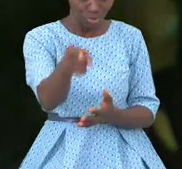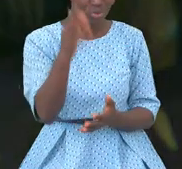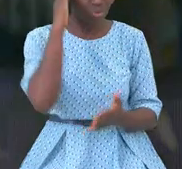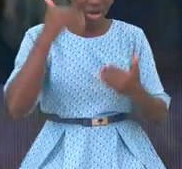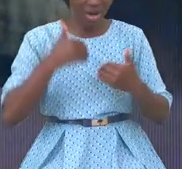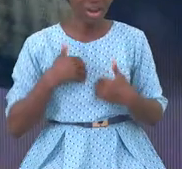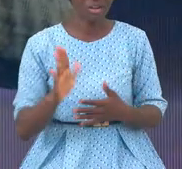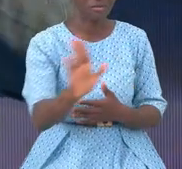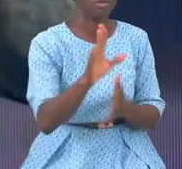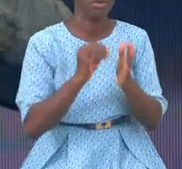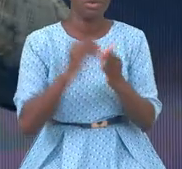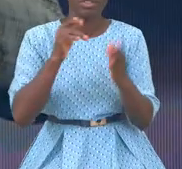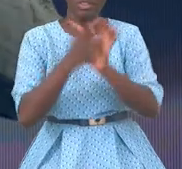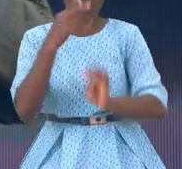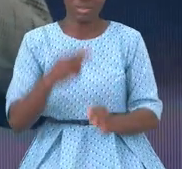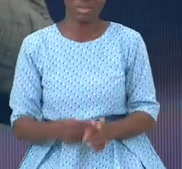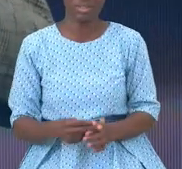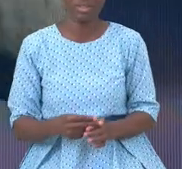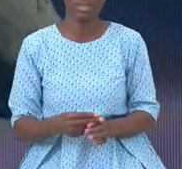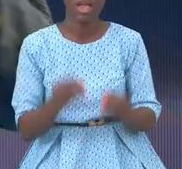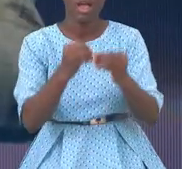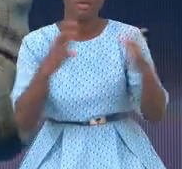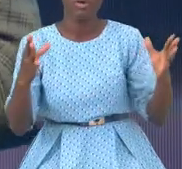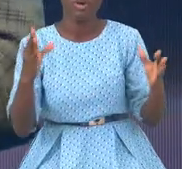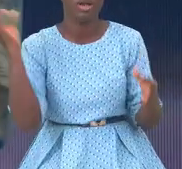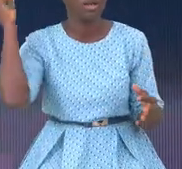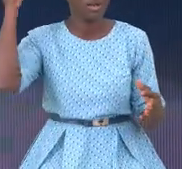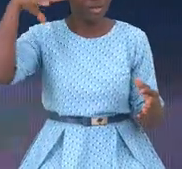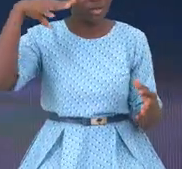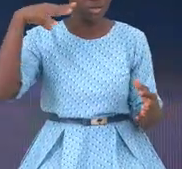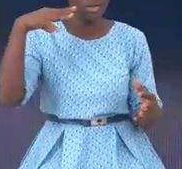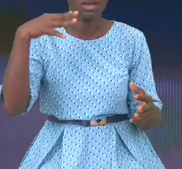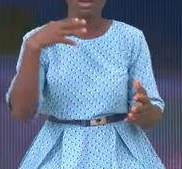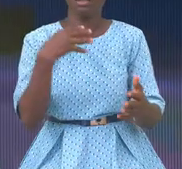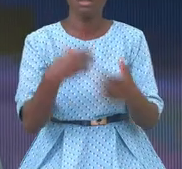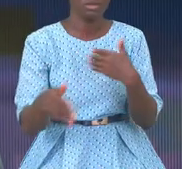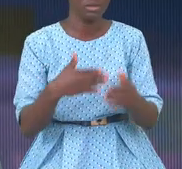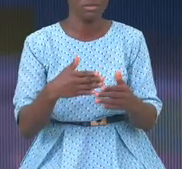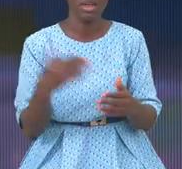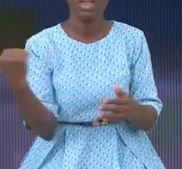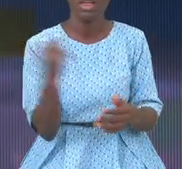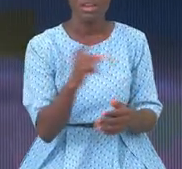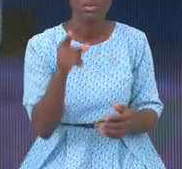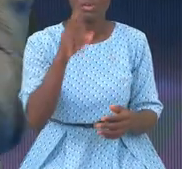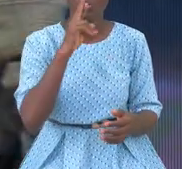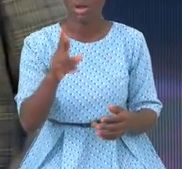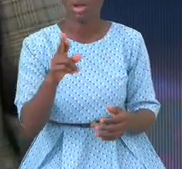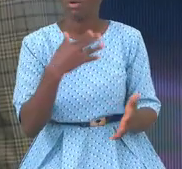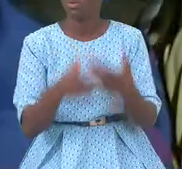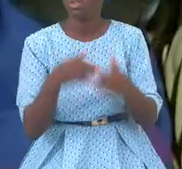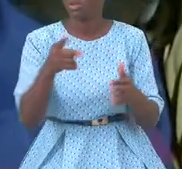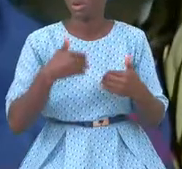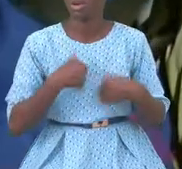grace, whatever, wherever you are or you have done, that grace will cover